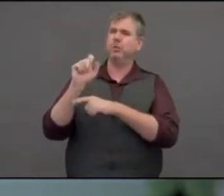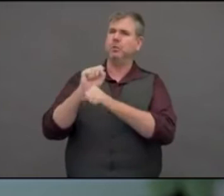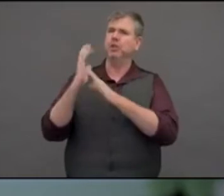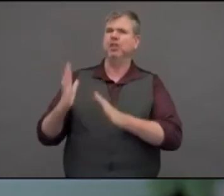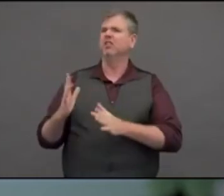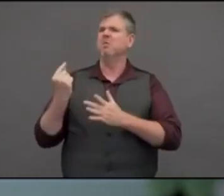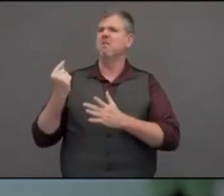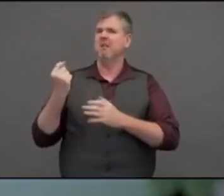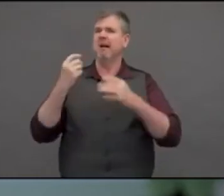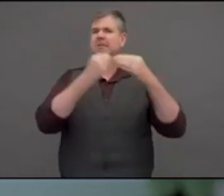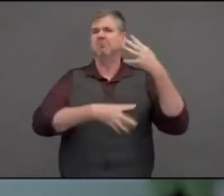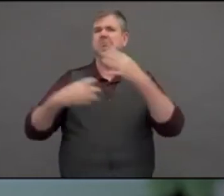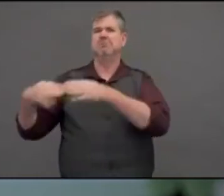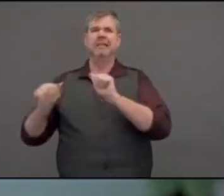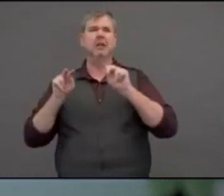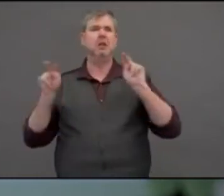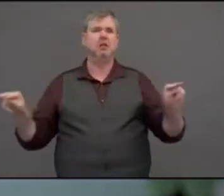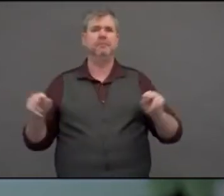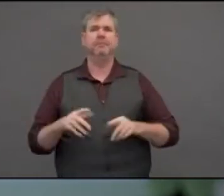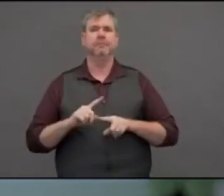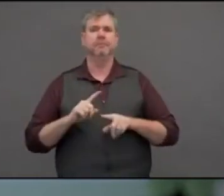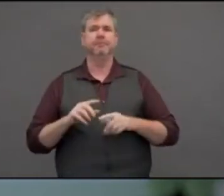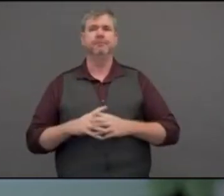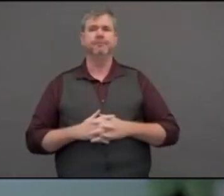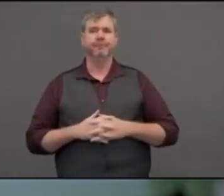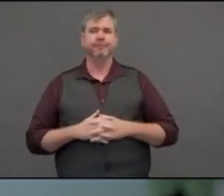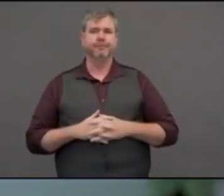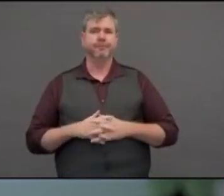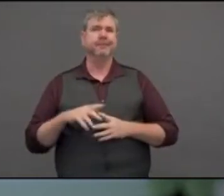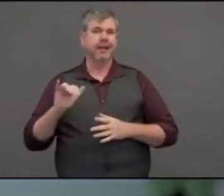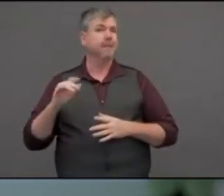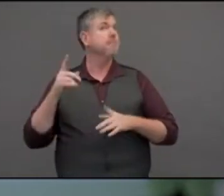into frequent contact with a large number of individuals.